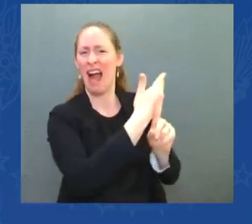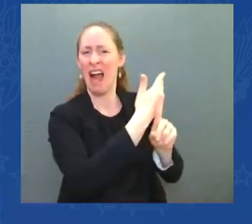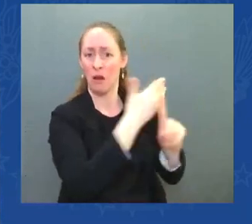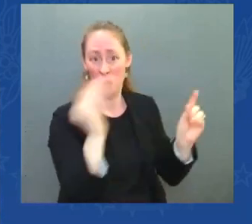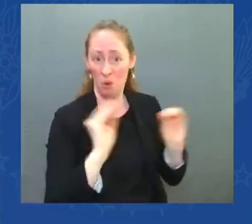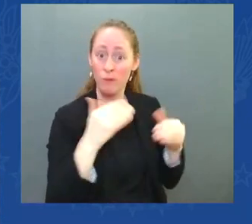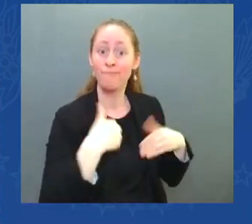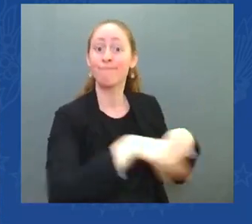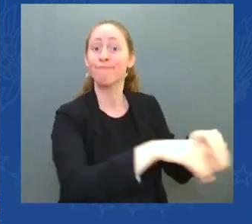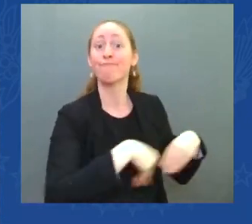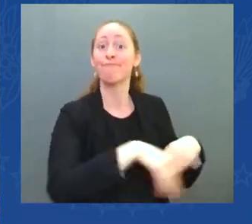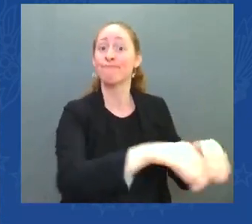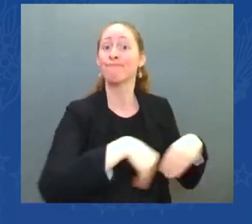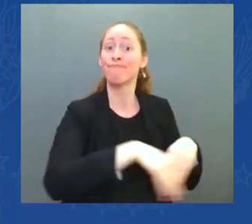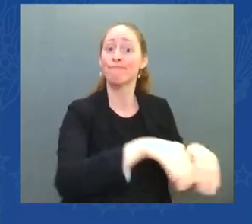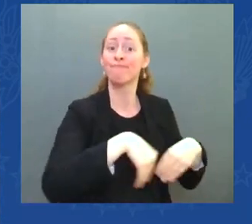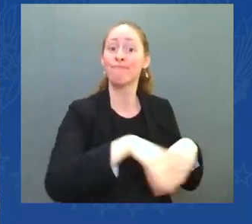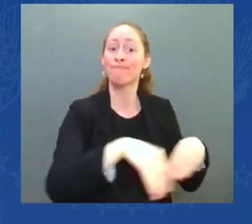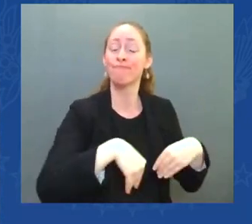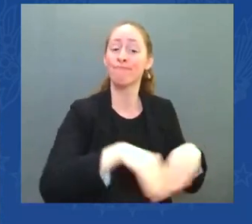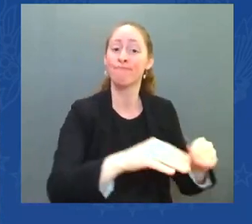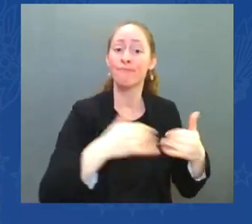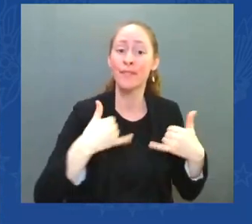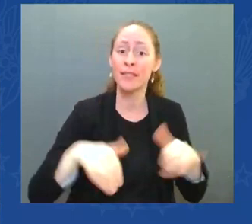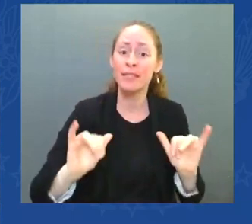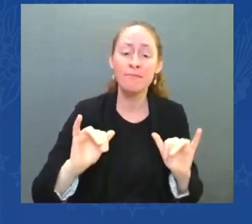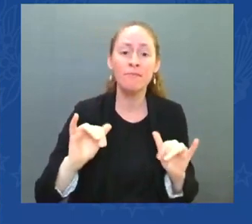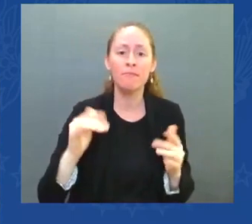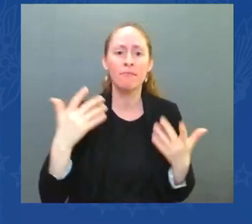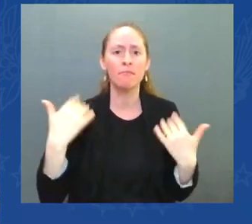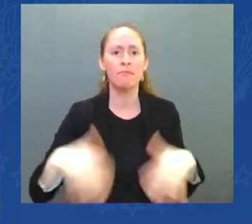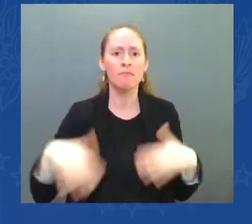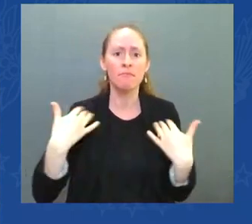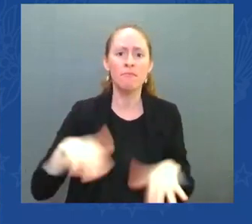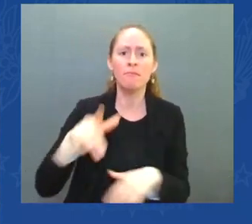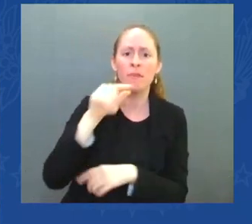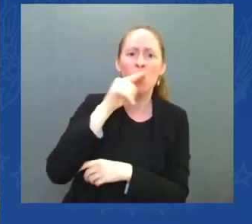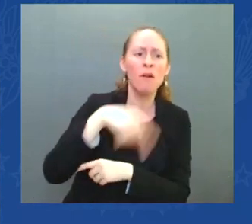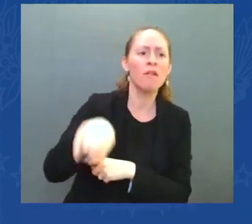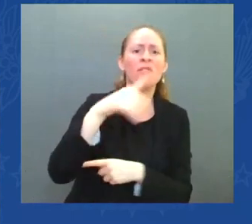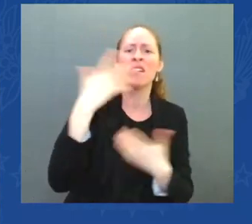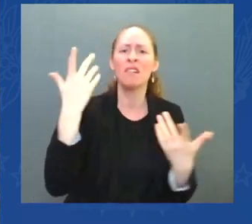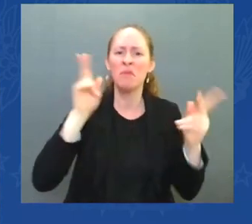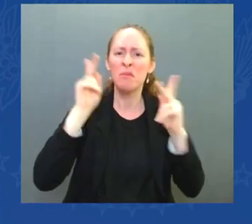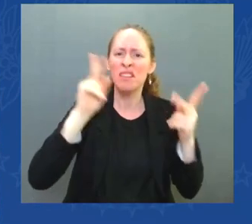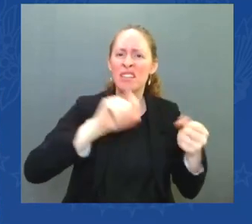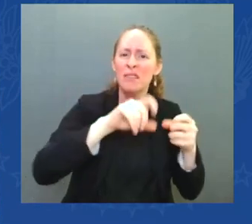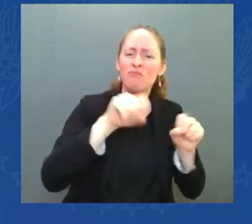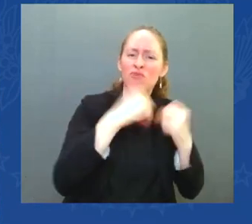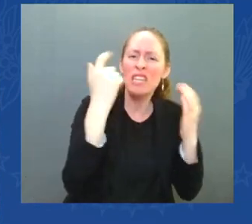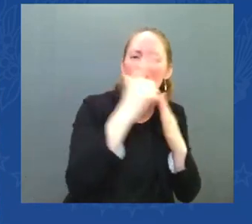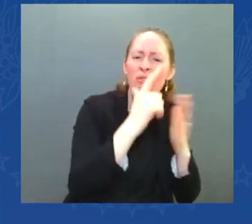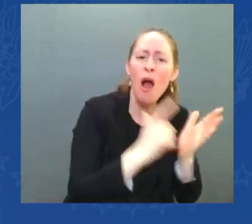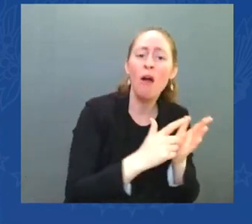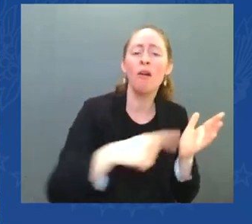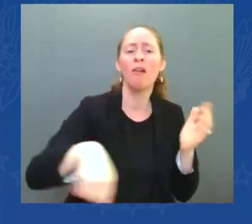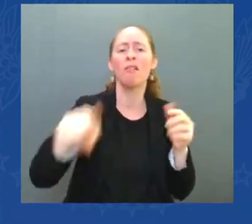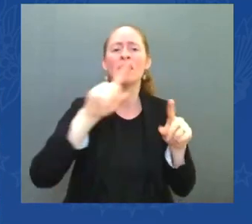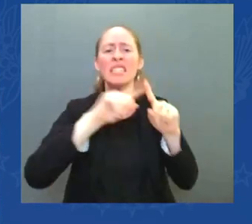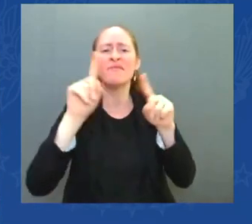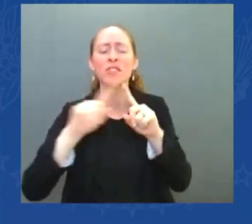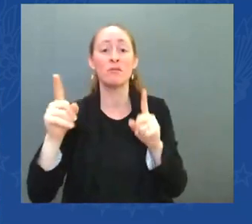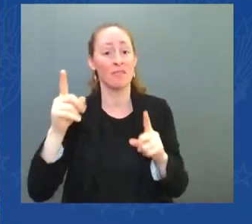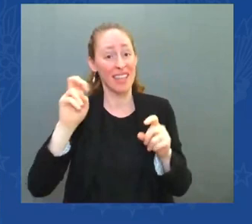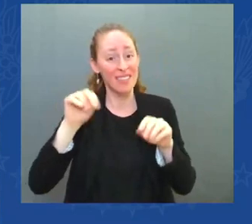crimes, and even young children. Traditional guns are required to have serial numbers, which can help